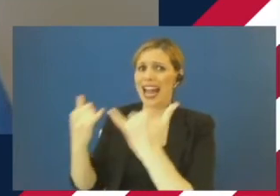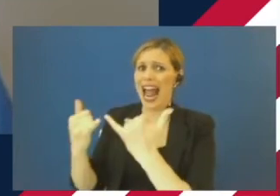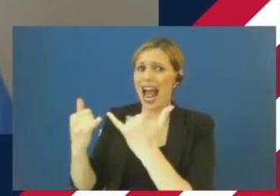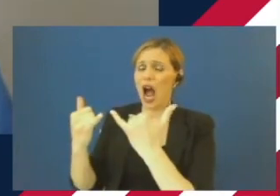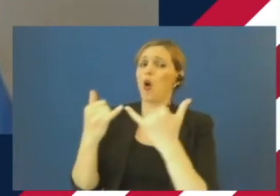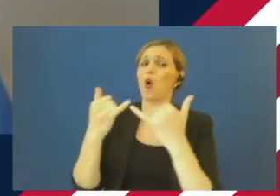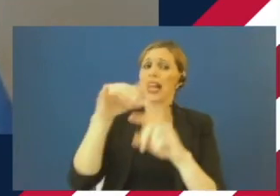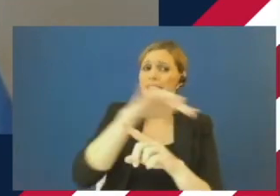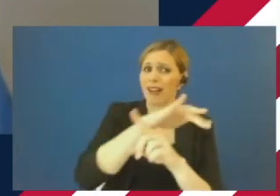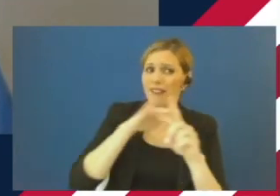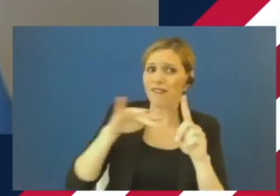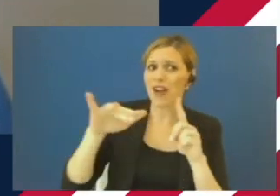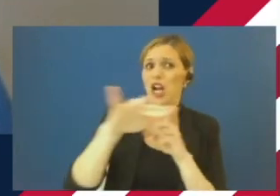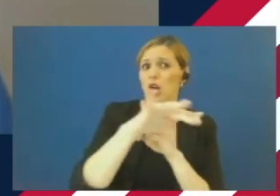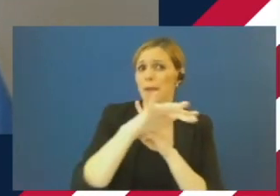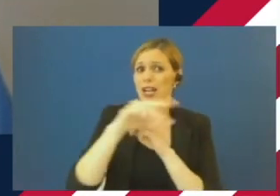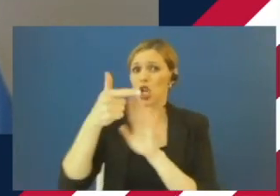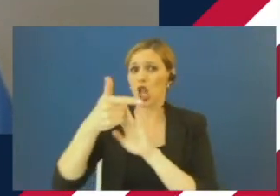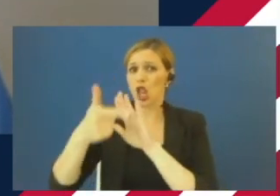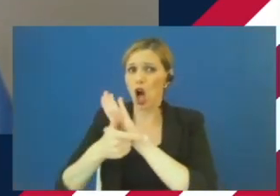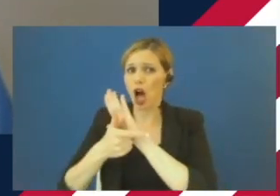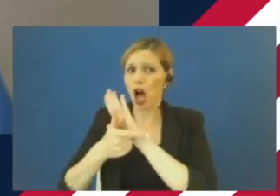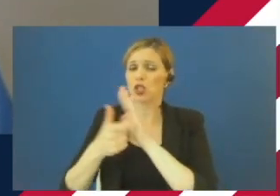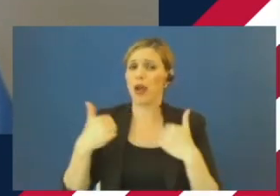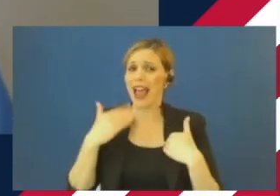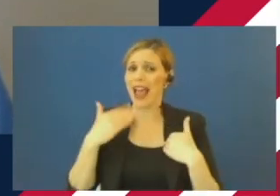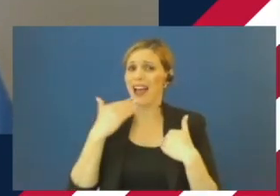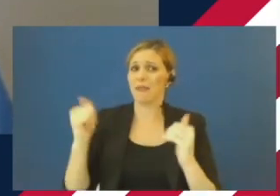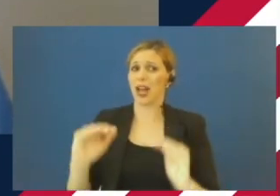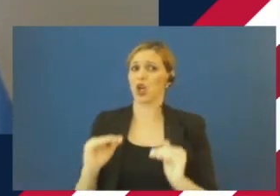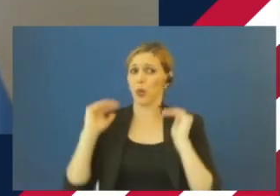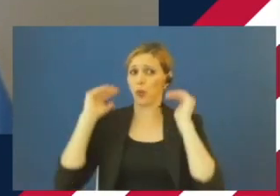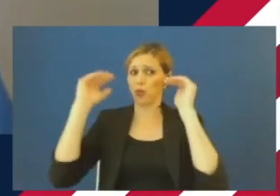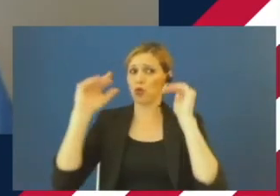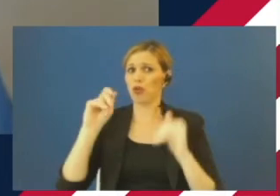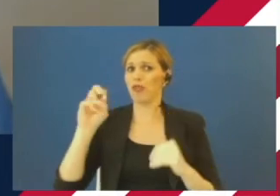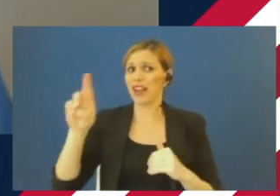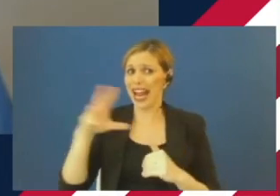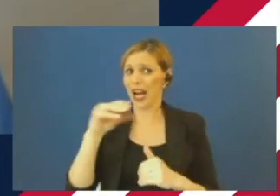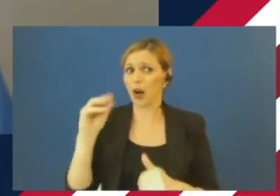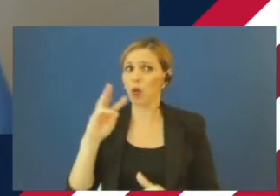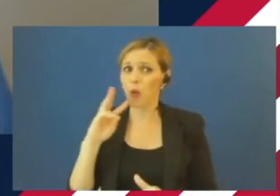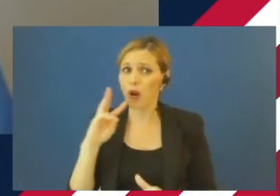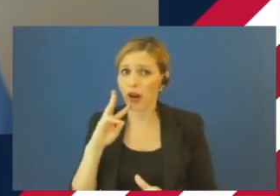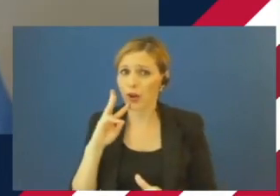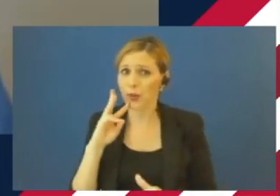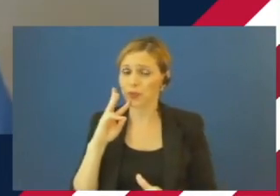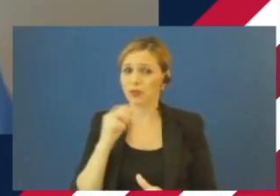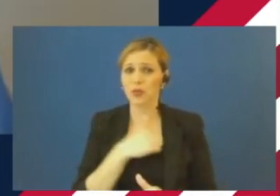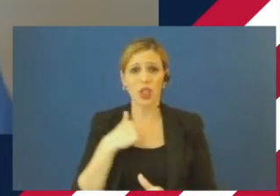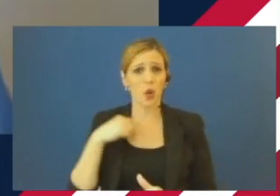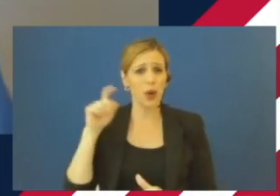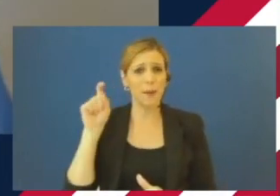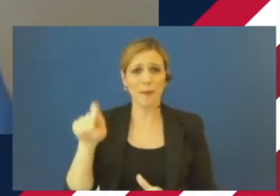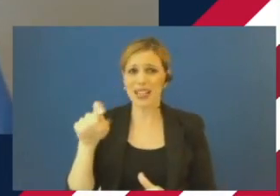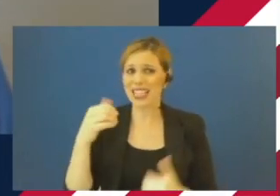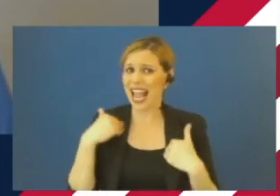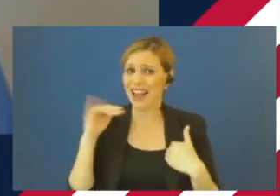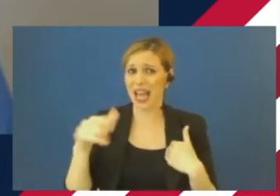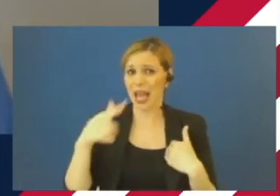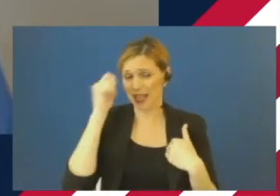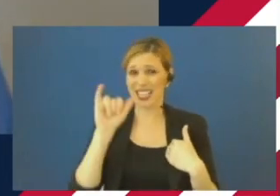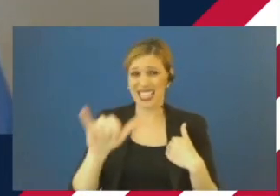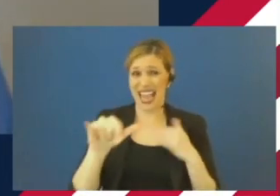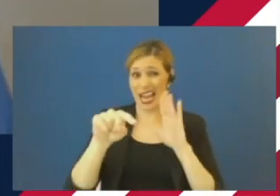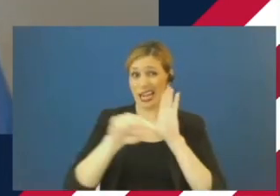laws and report on the cumulative impacts that the proposed action or permit may have on our communities. We must